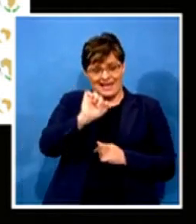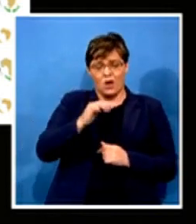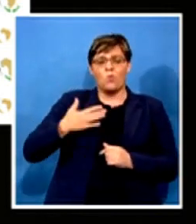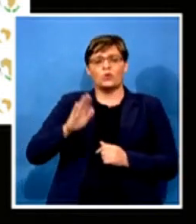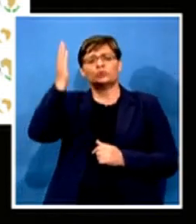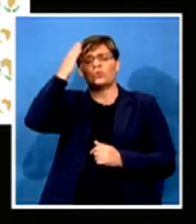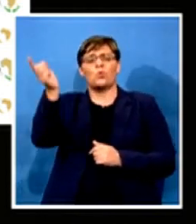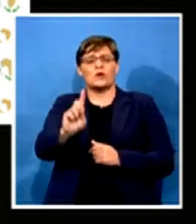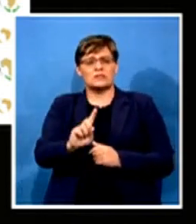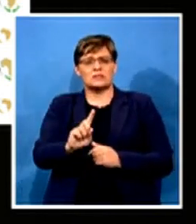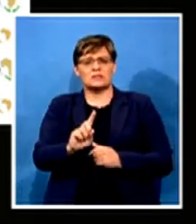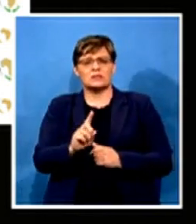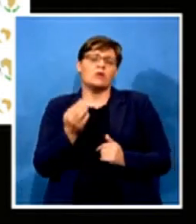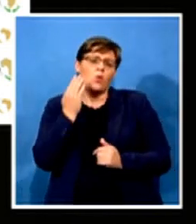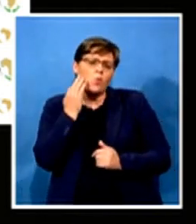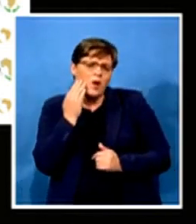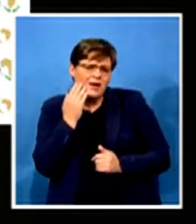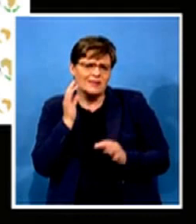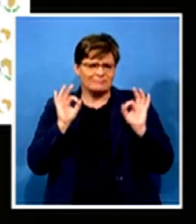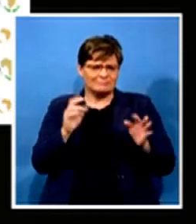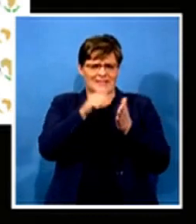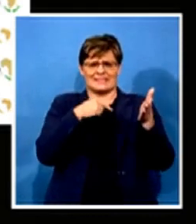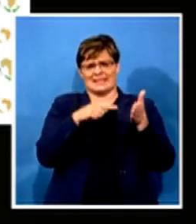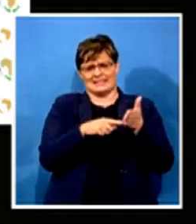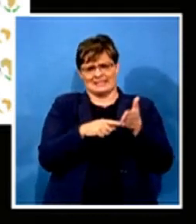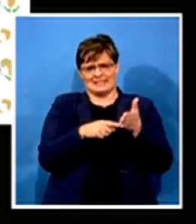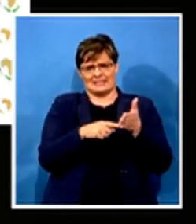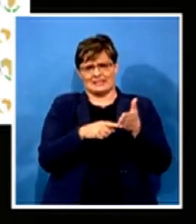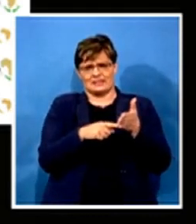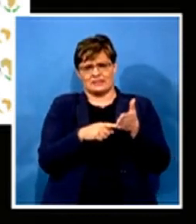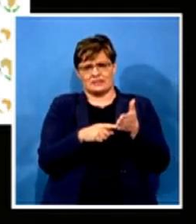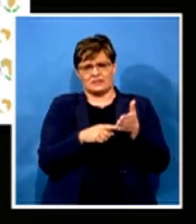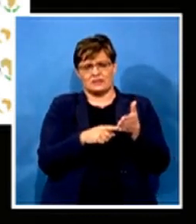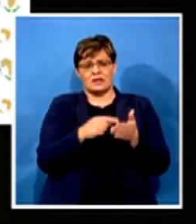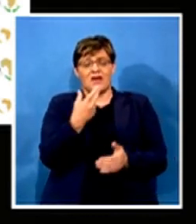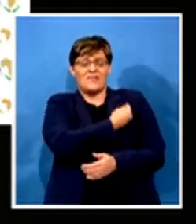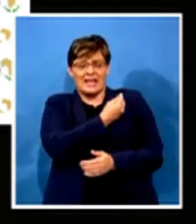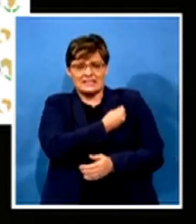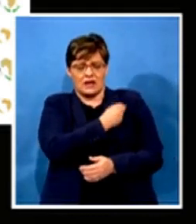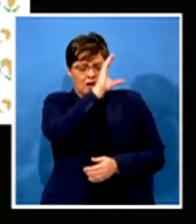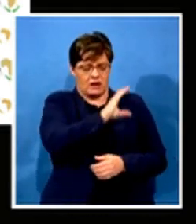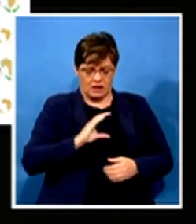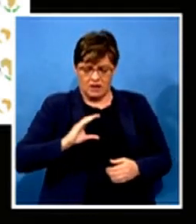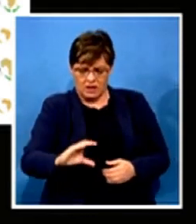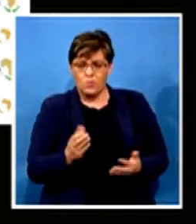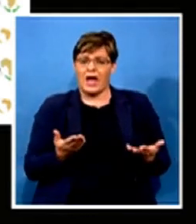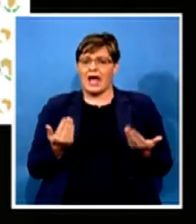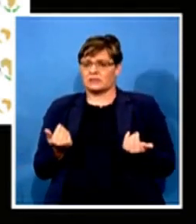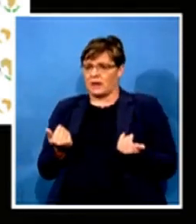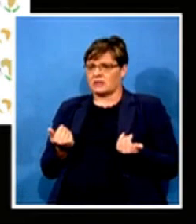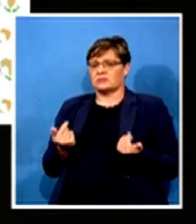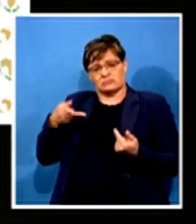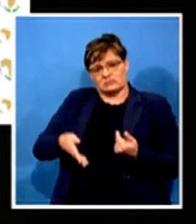if you can, on when the COVID-19 vaccines can be expected on the continent. But he goes